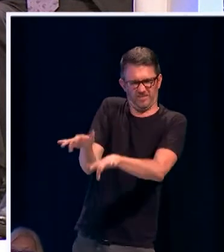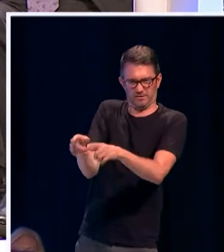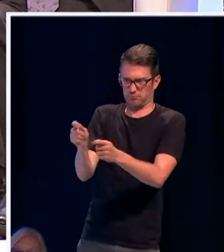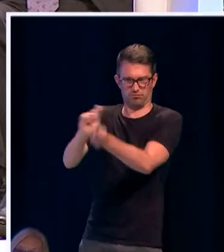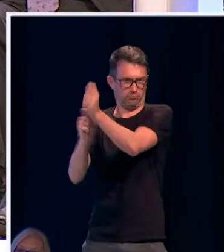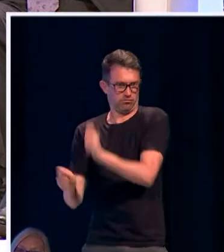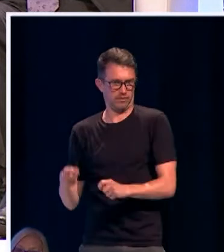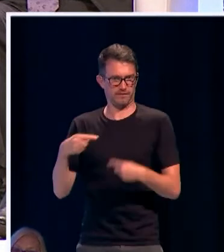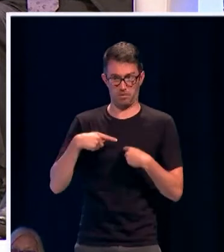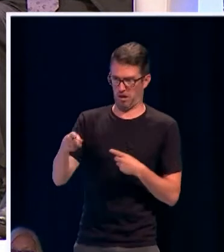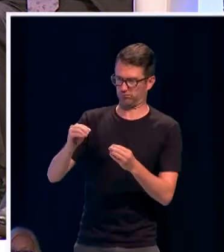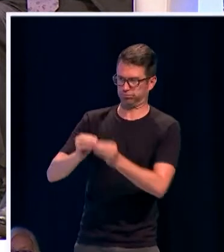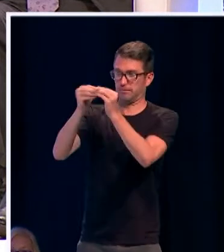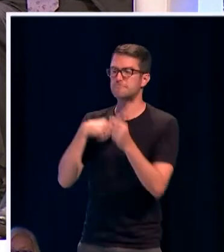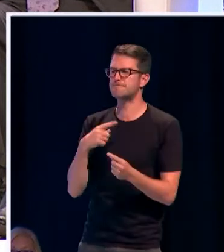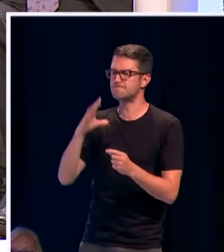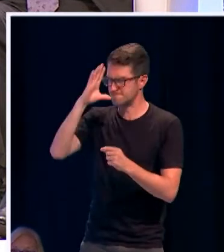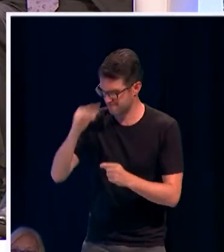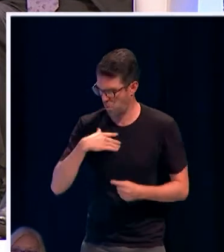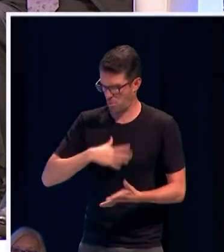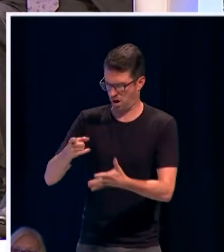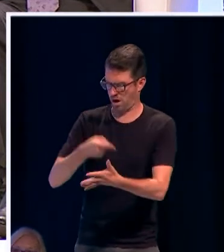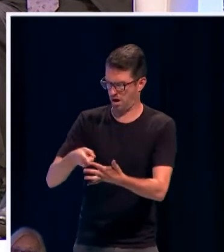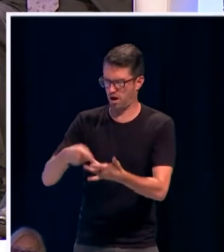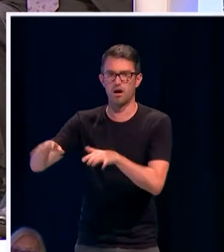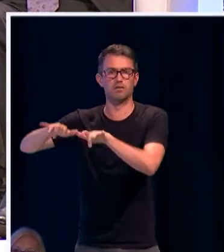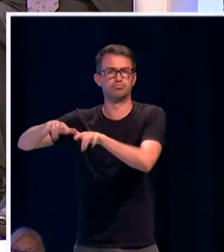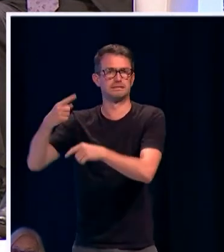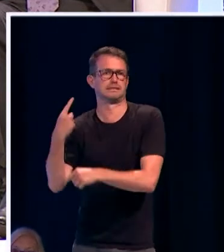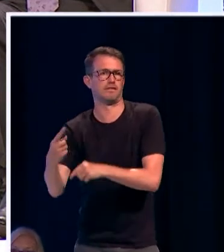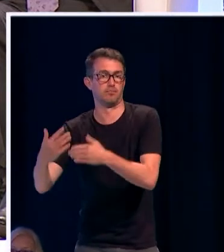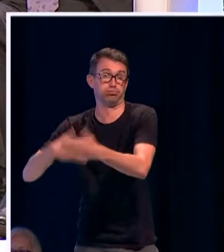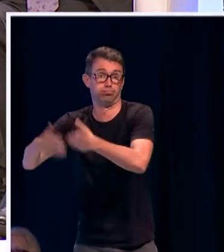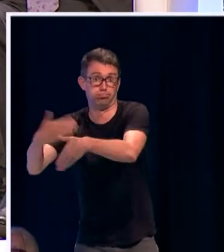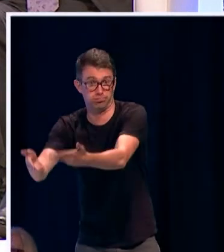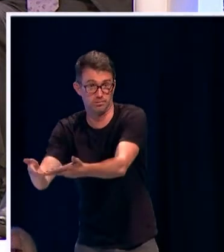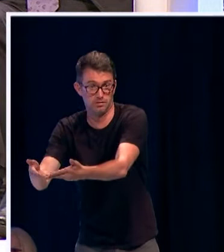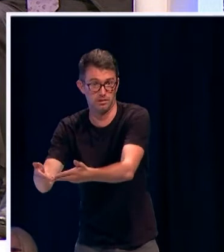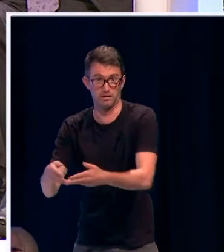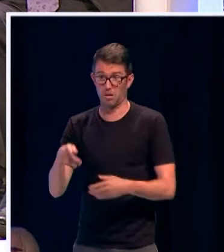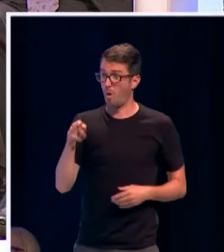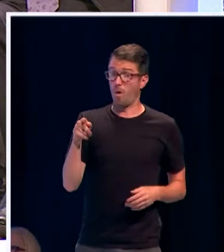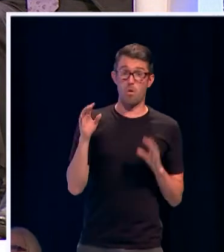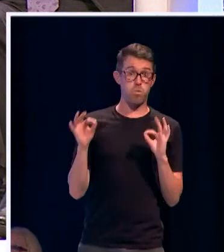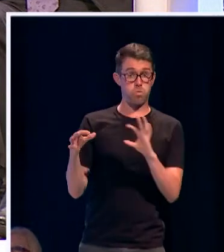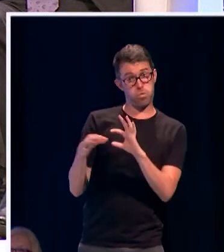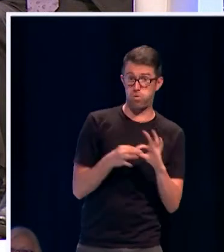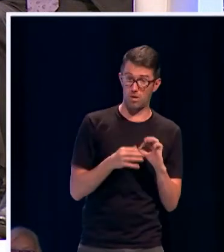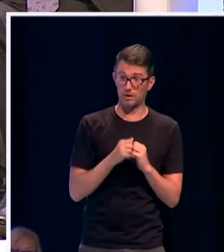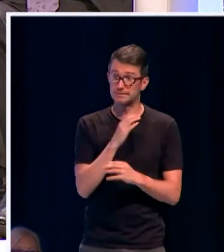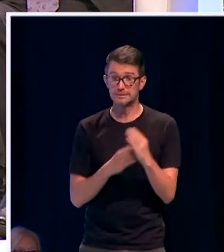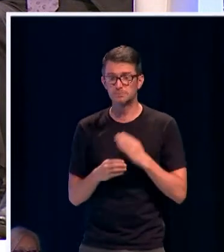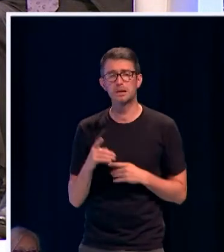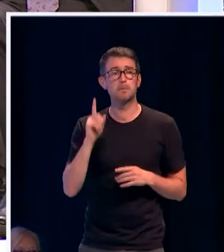where recognizing that people with disabilities have the best ideas for productivity. Yeah? So somebody who's